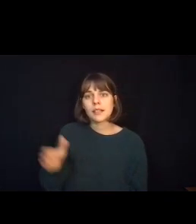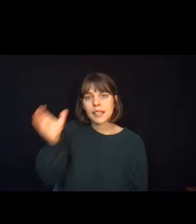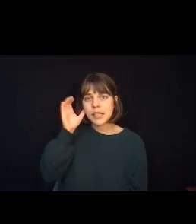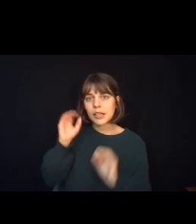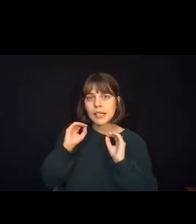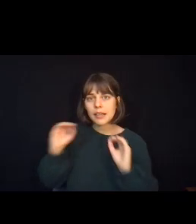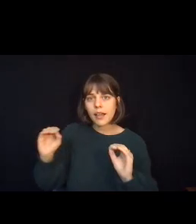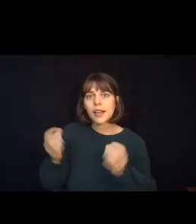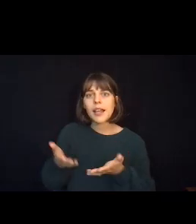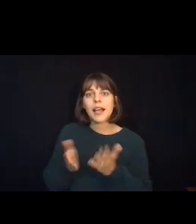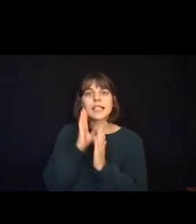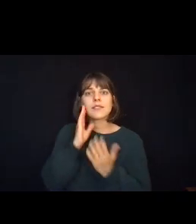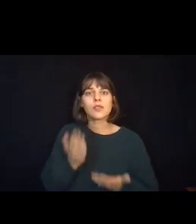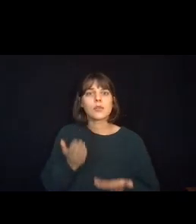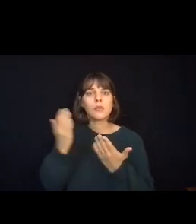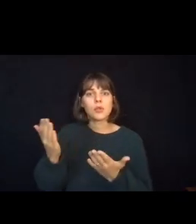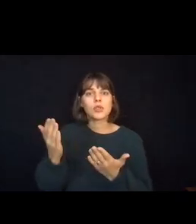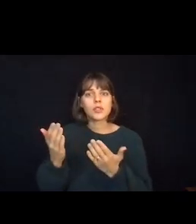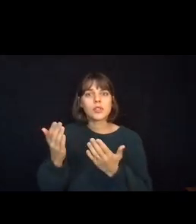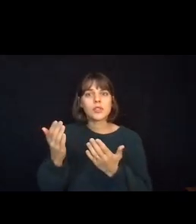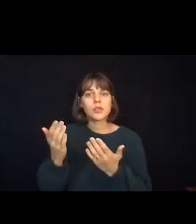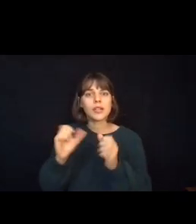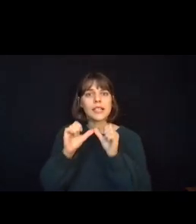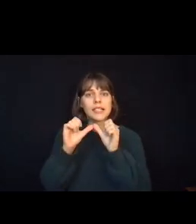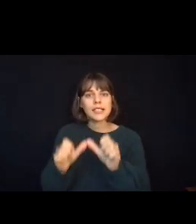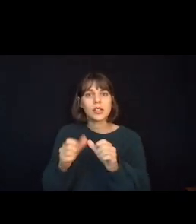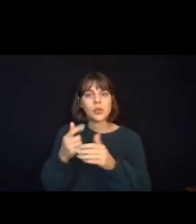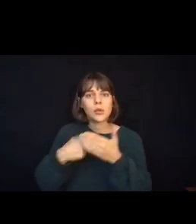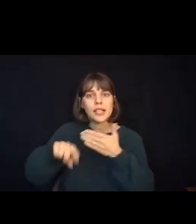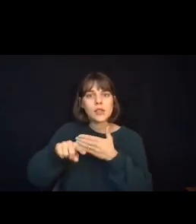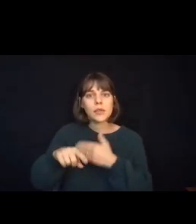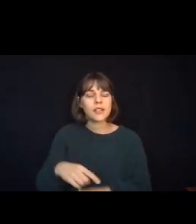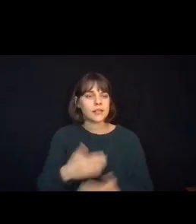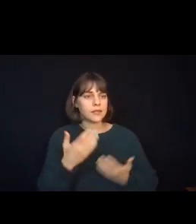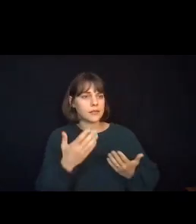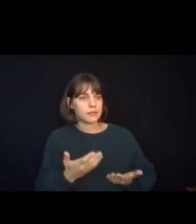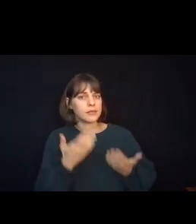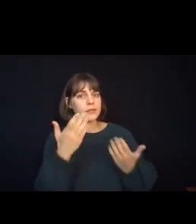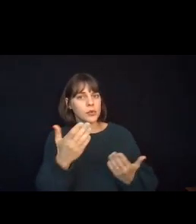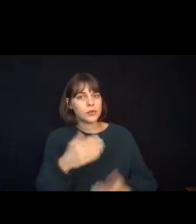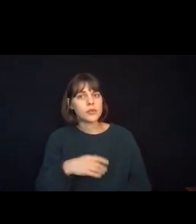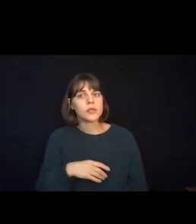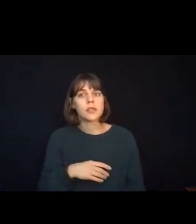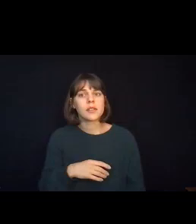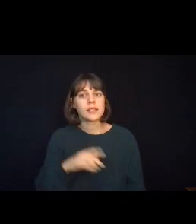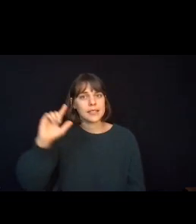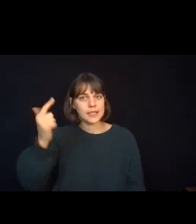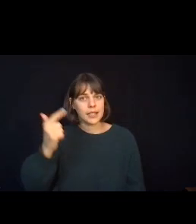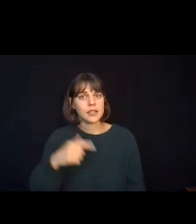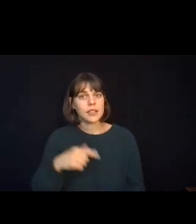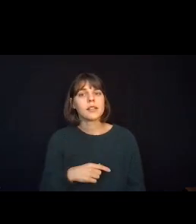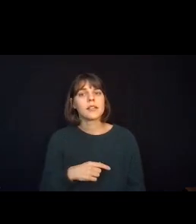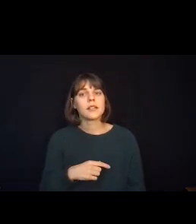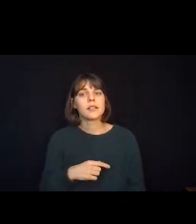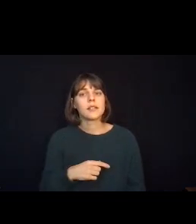Hearing none, I ask for a motion to move this forward next week. So moved. Second.